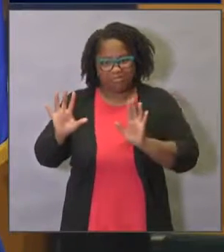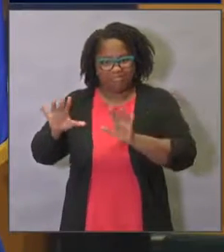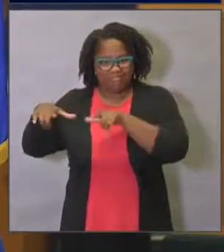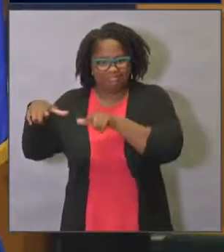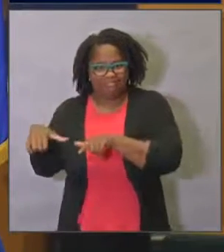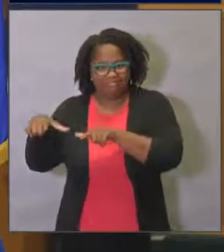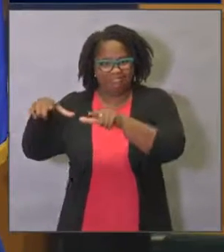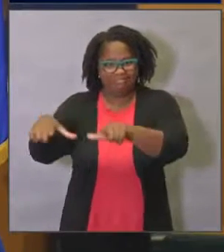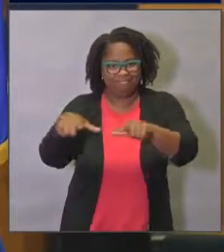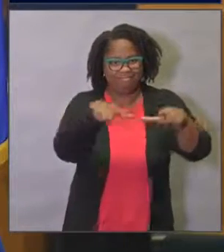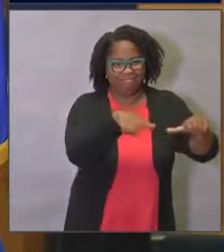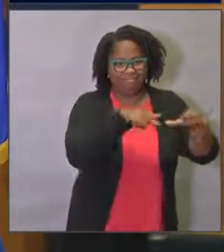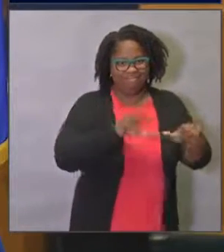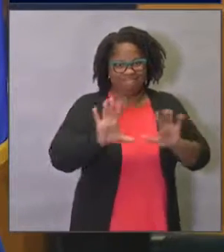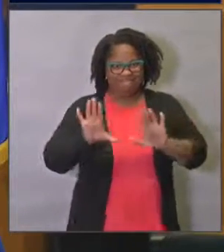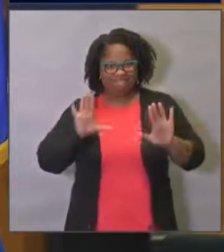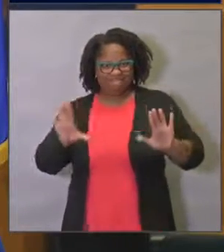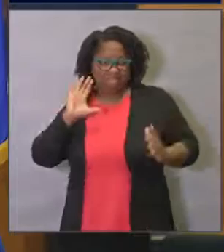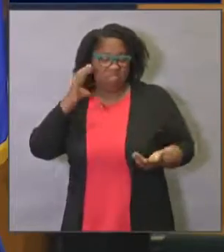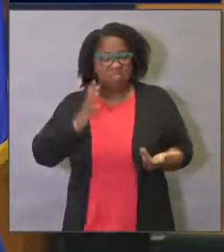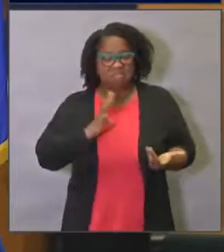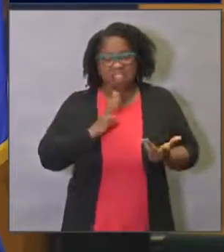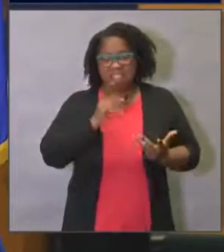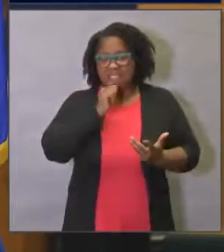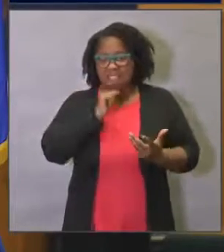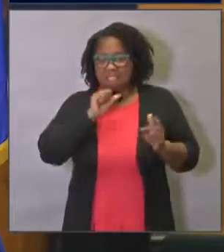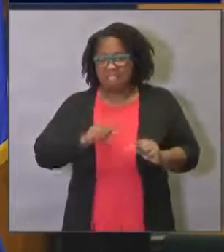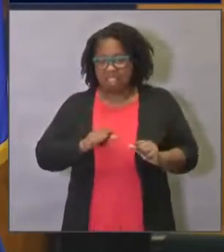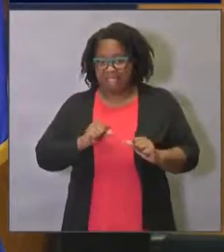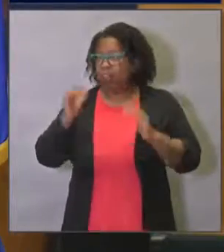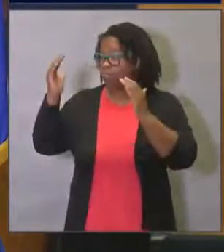county to be able to handle. We'll take the next question.